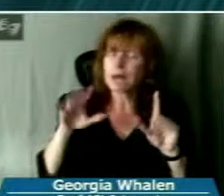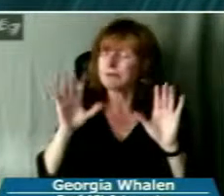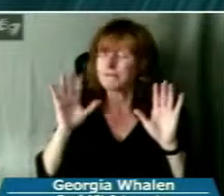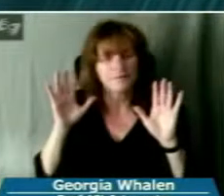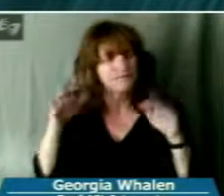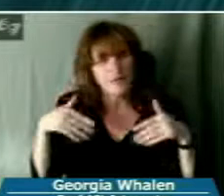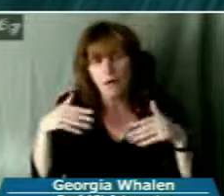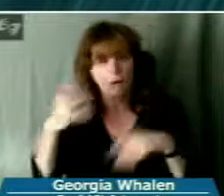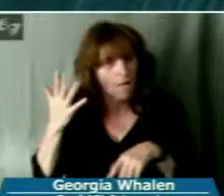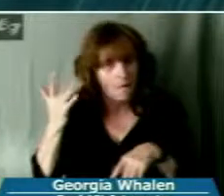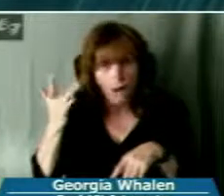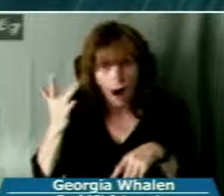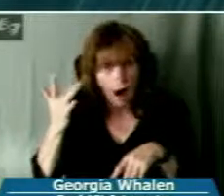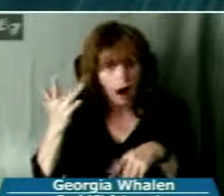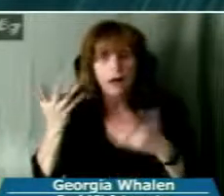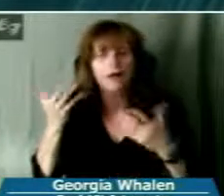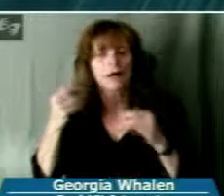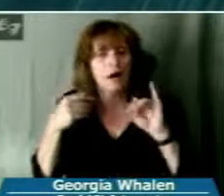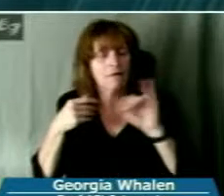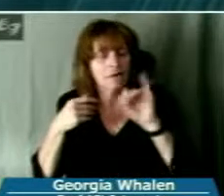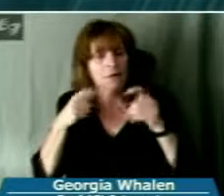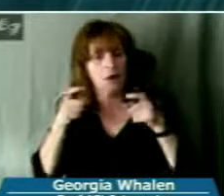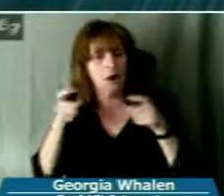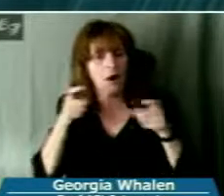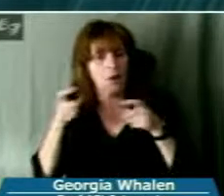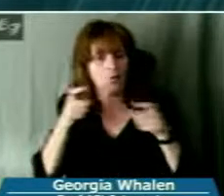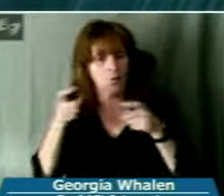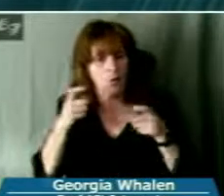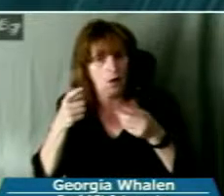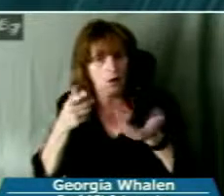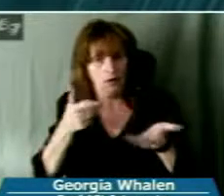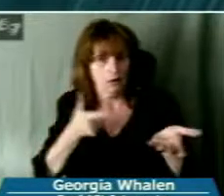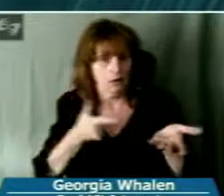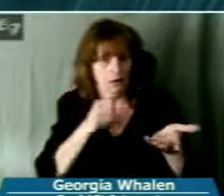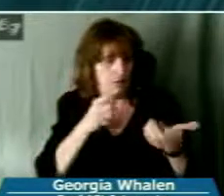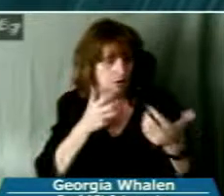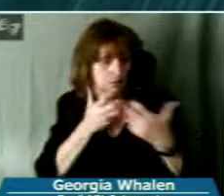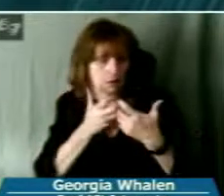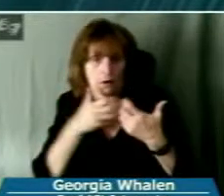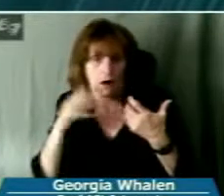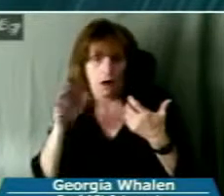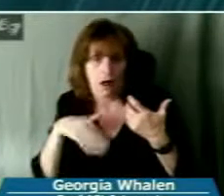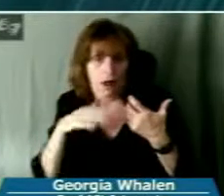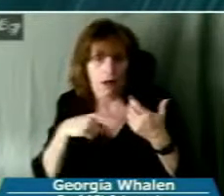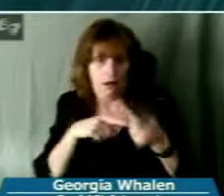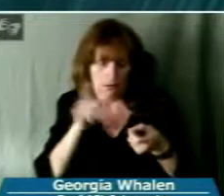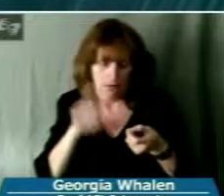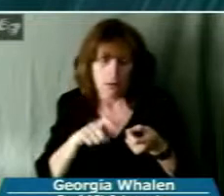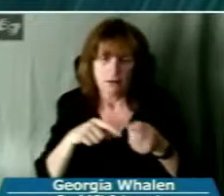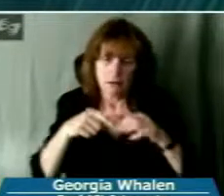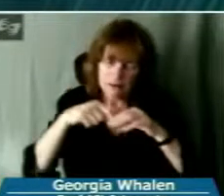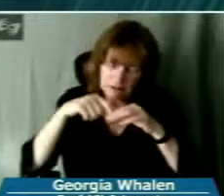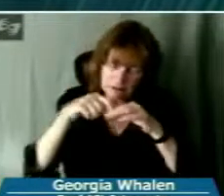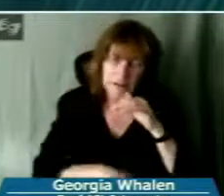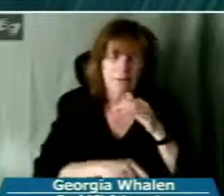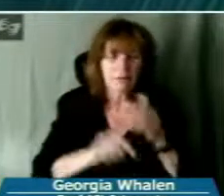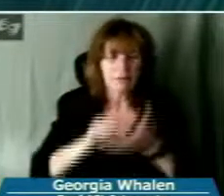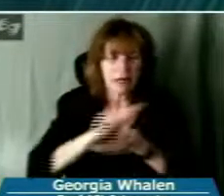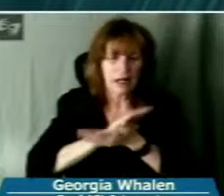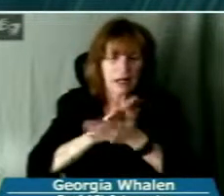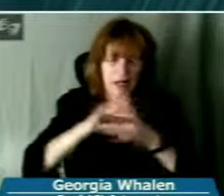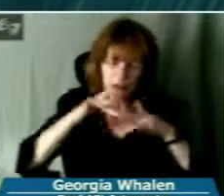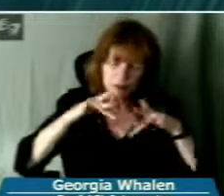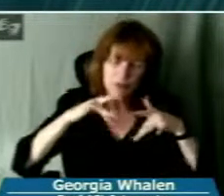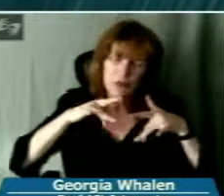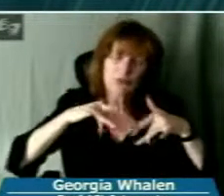control issues. So things like deep cleaning needs to take place and other things that are required. And so we would want all of that to be